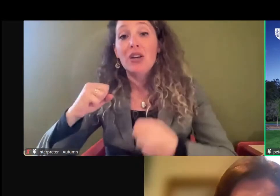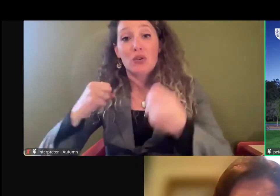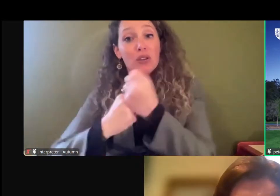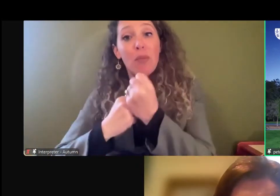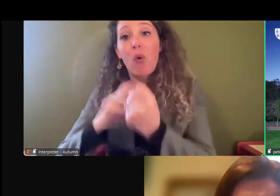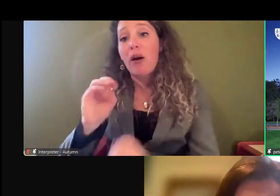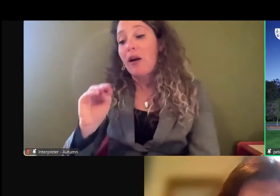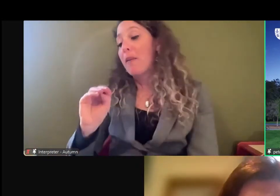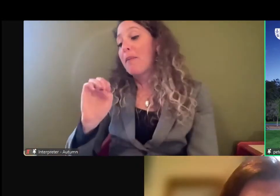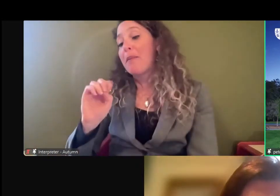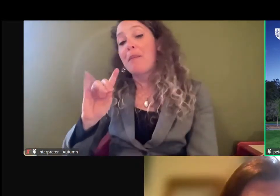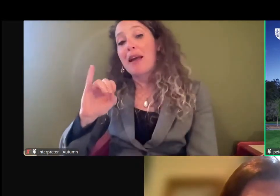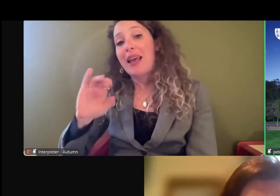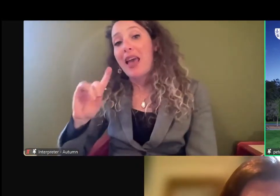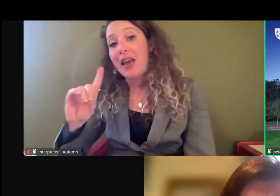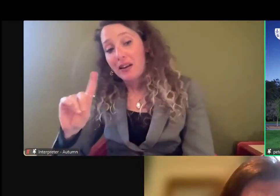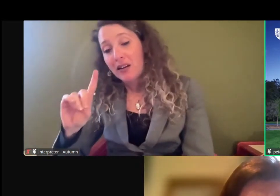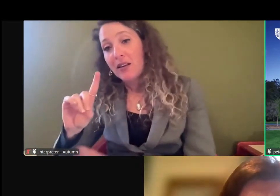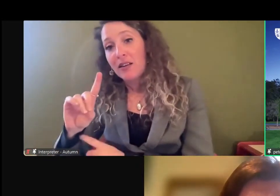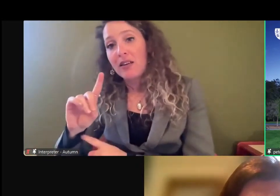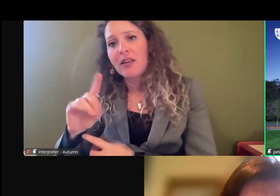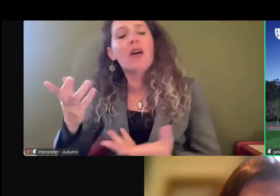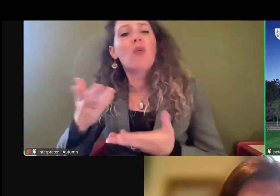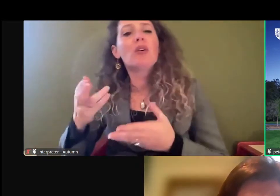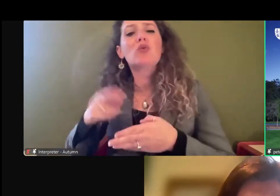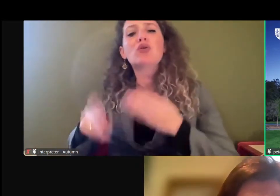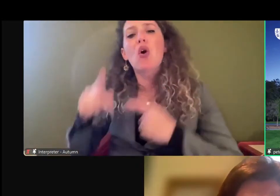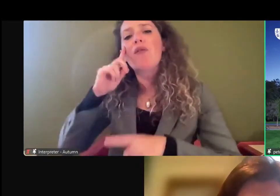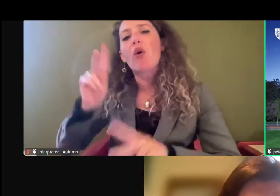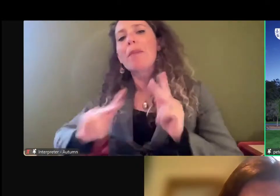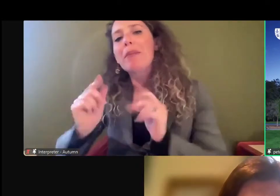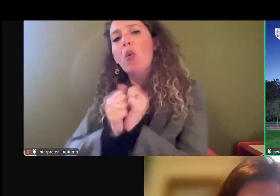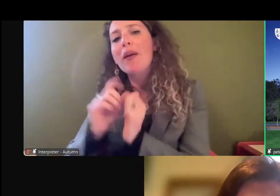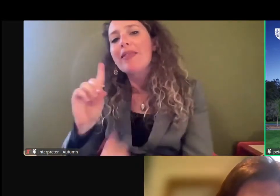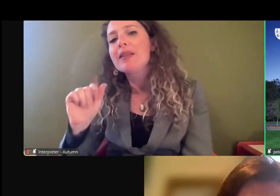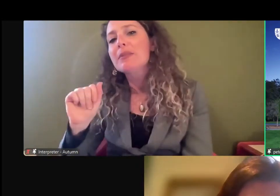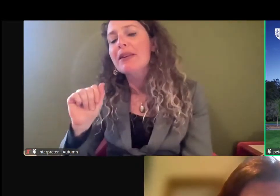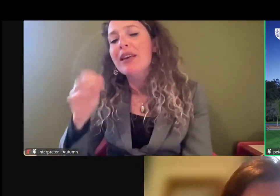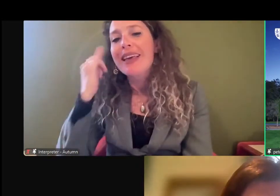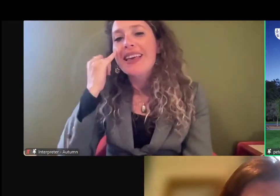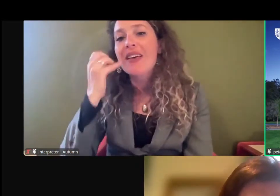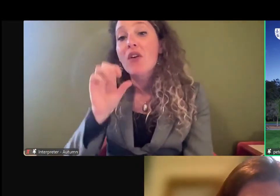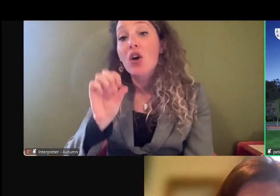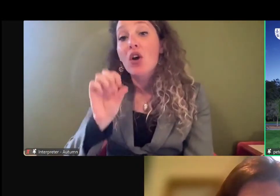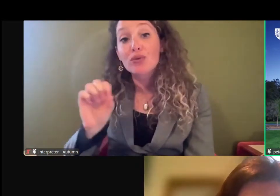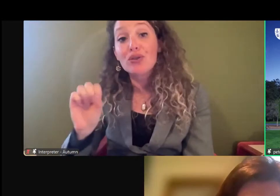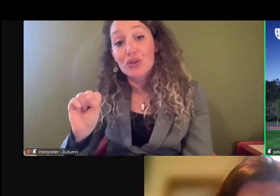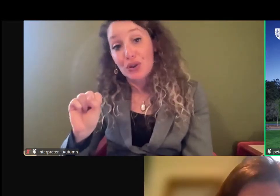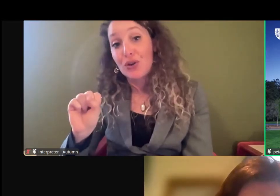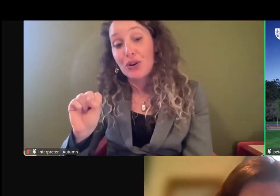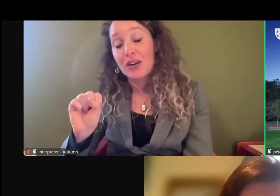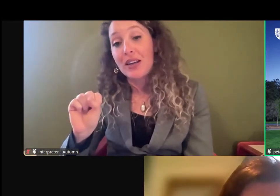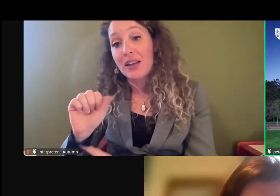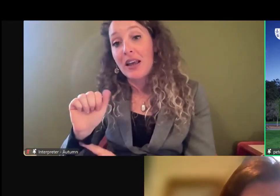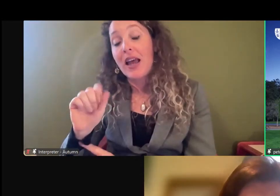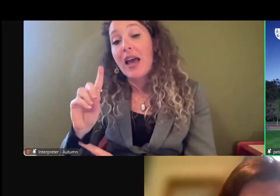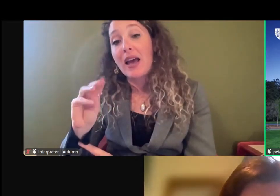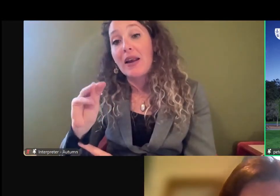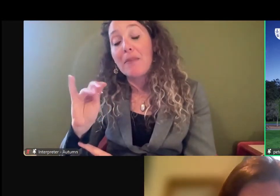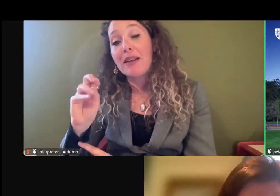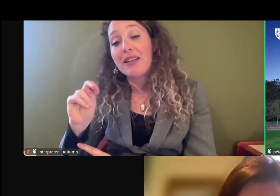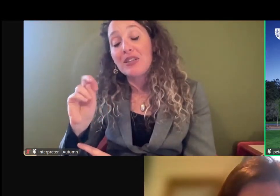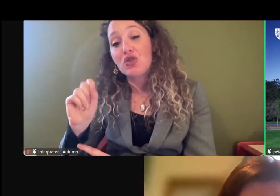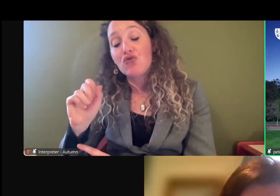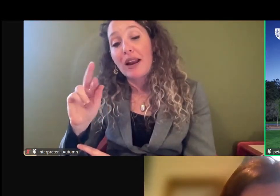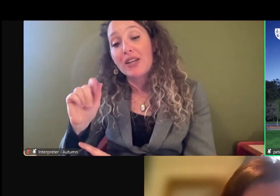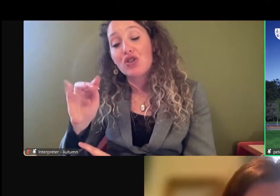And what do you think, I mean, will be the result to people with disabilities if the Social Security Administration